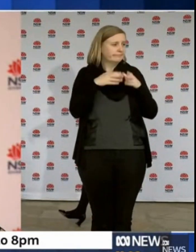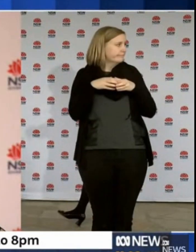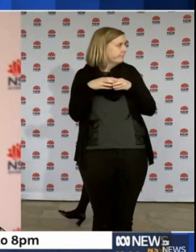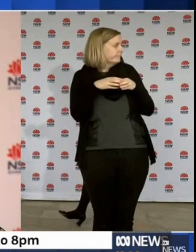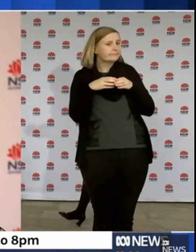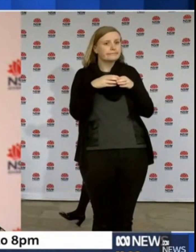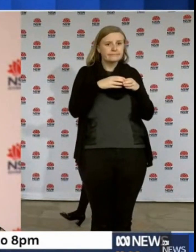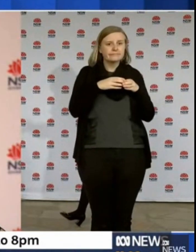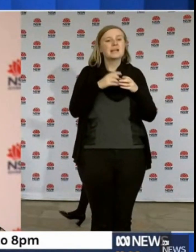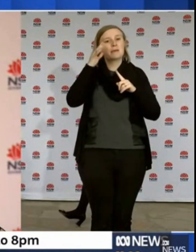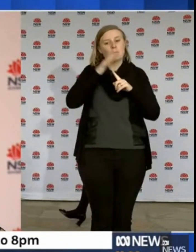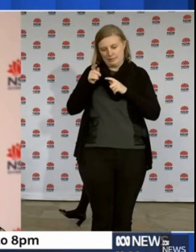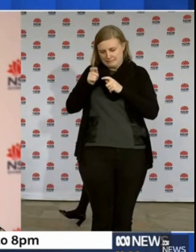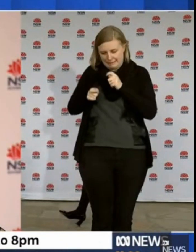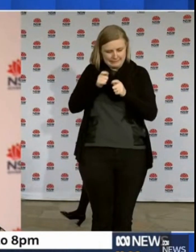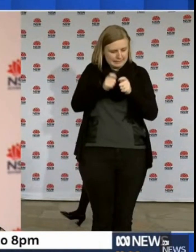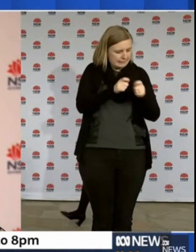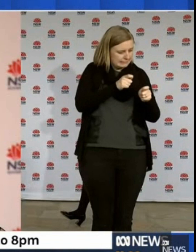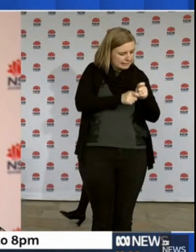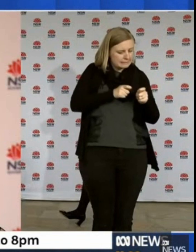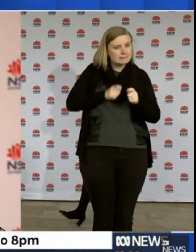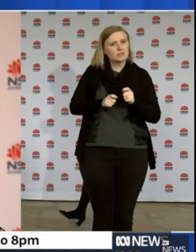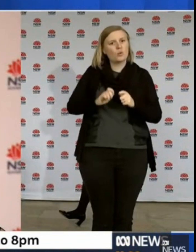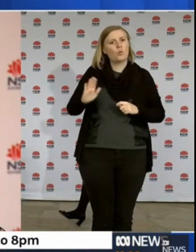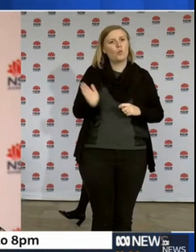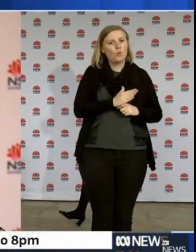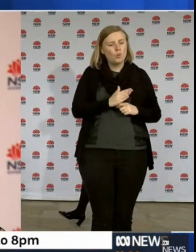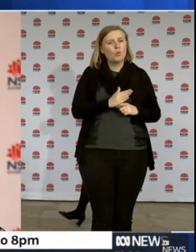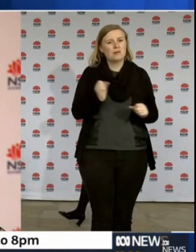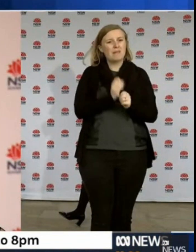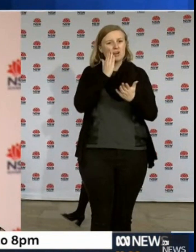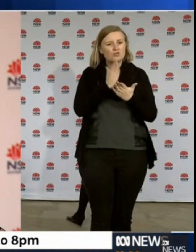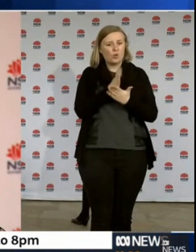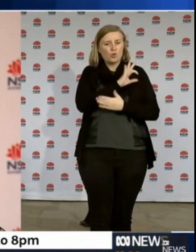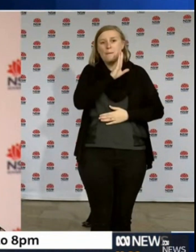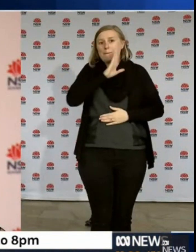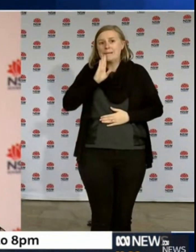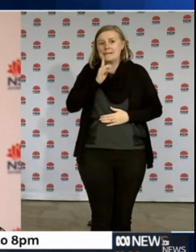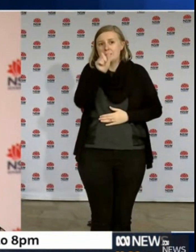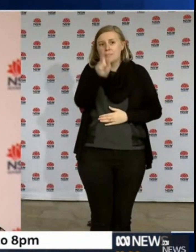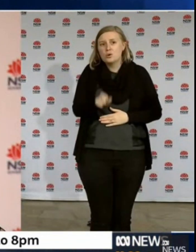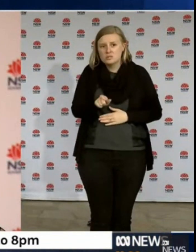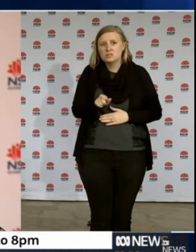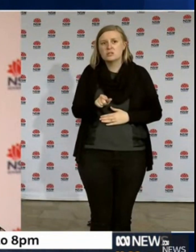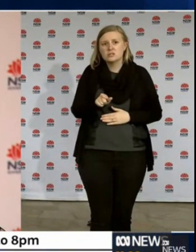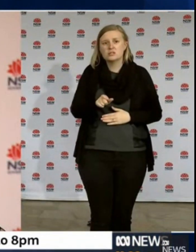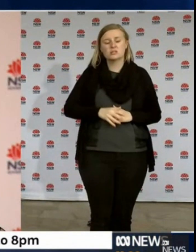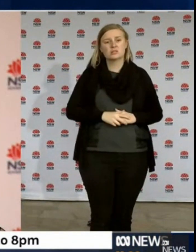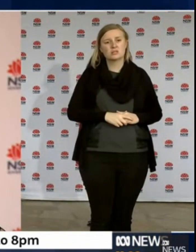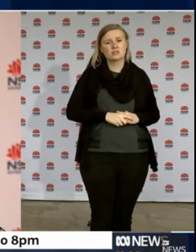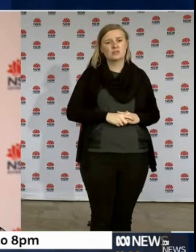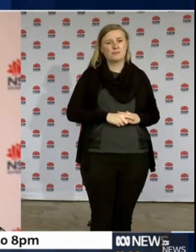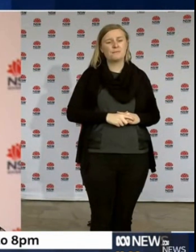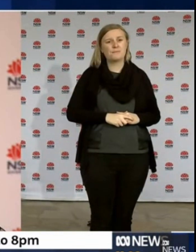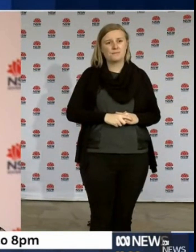is tested. It does give us the assurance that we're not missing some transmission that may be sequential in those family